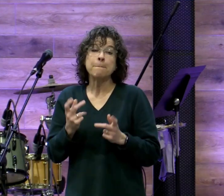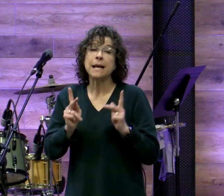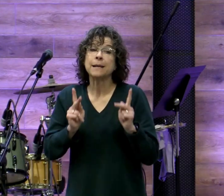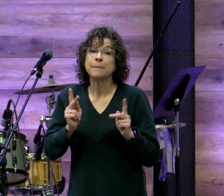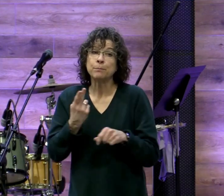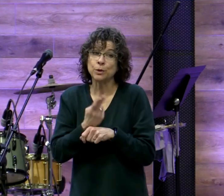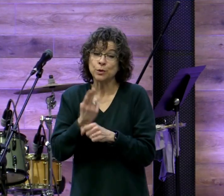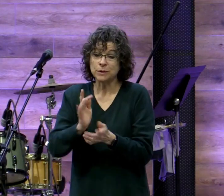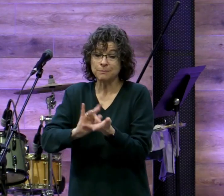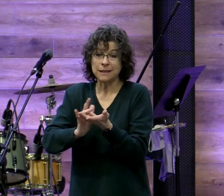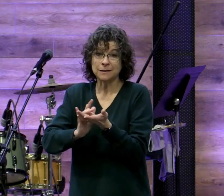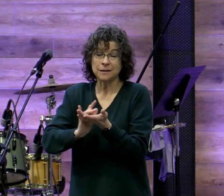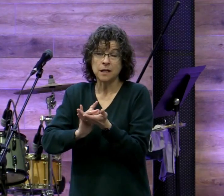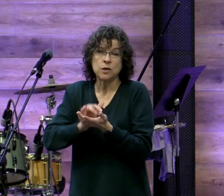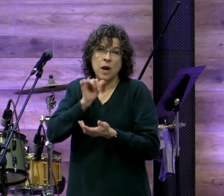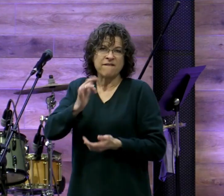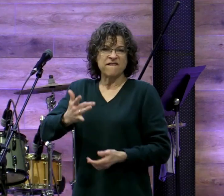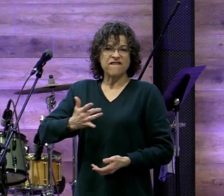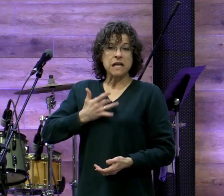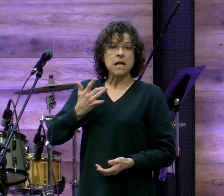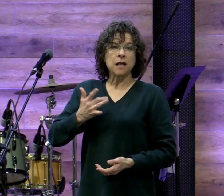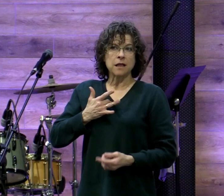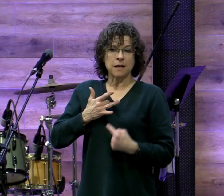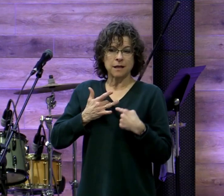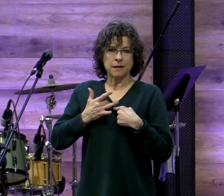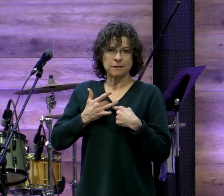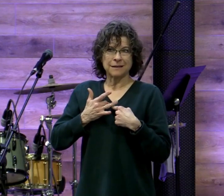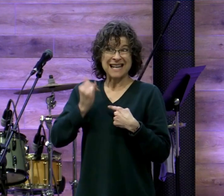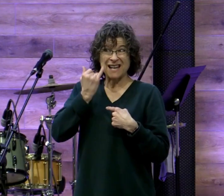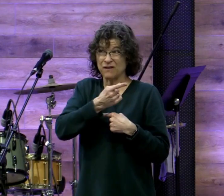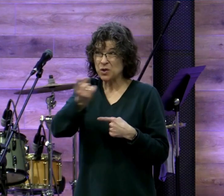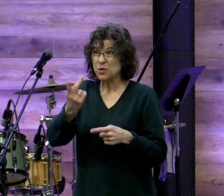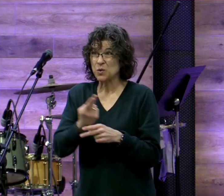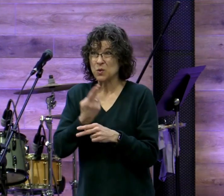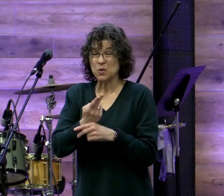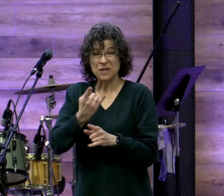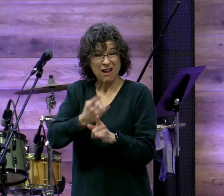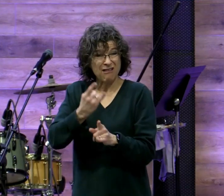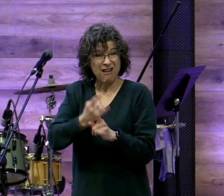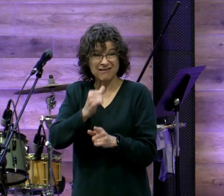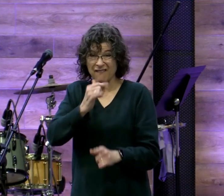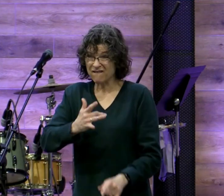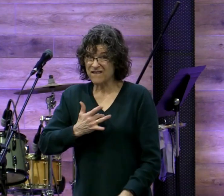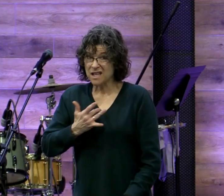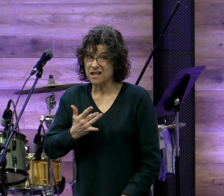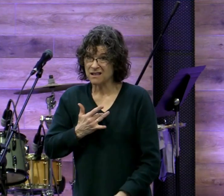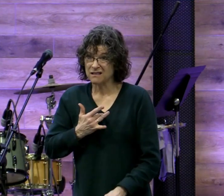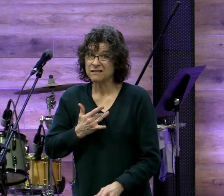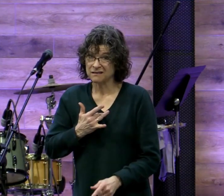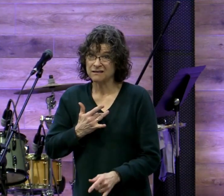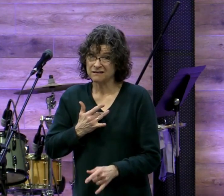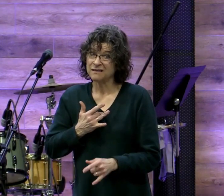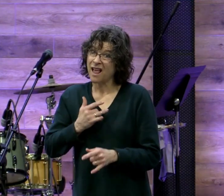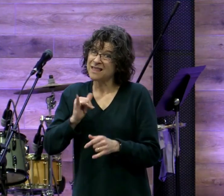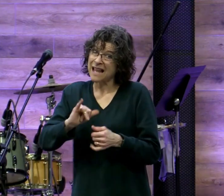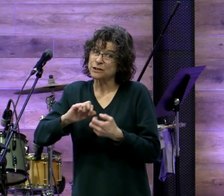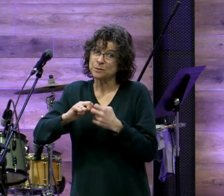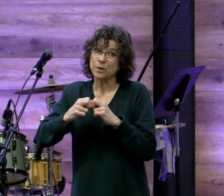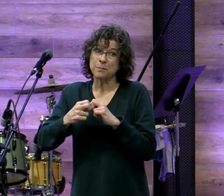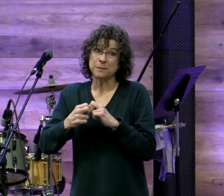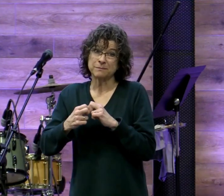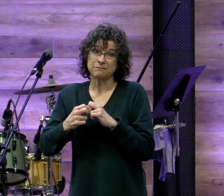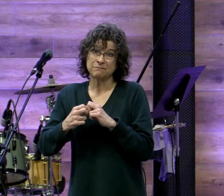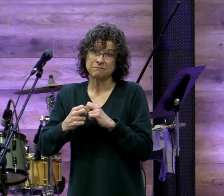medicate and to numb pain. That's when you know it's a problem. The same can be said for food. The same can be said for buying